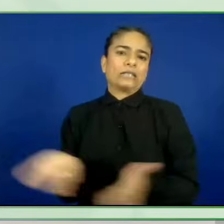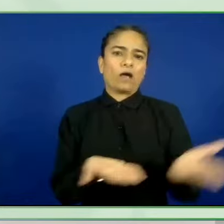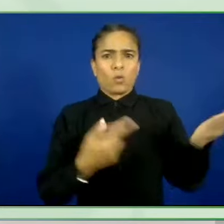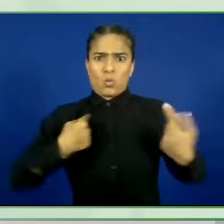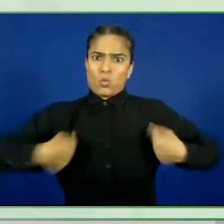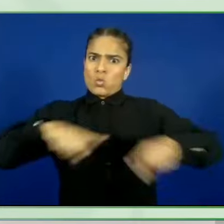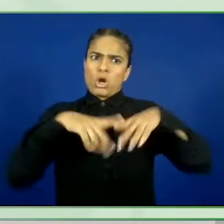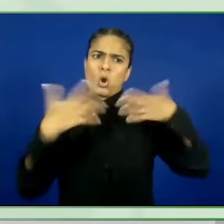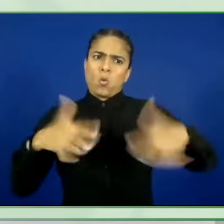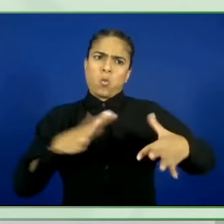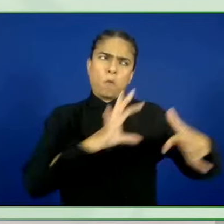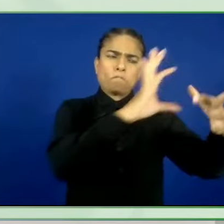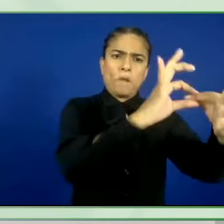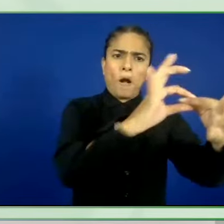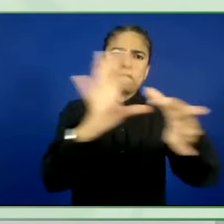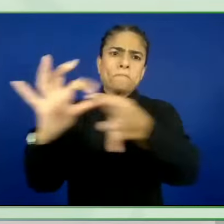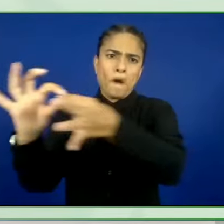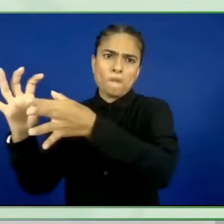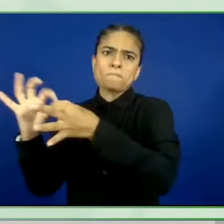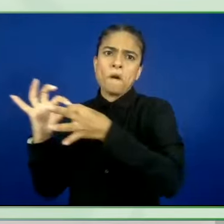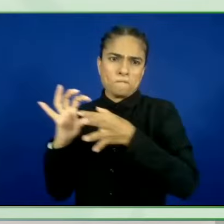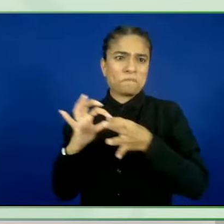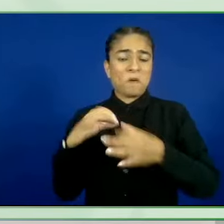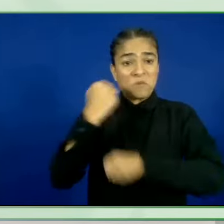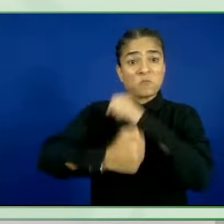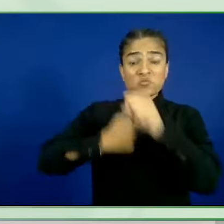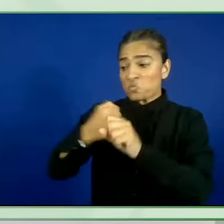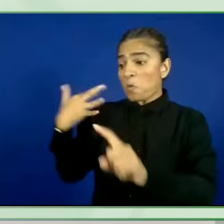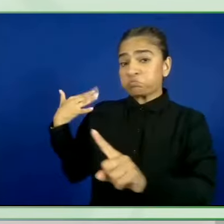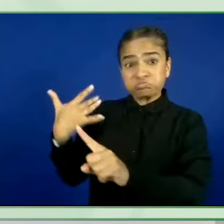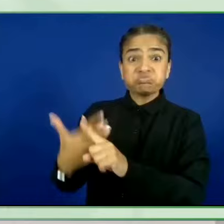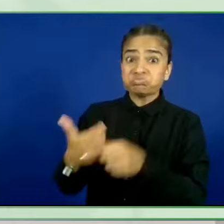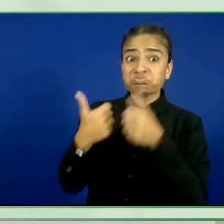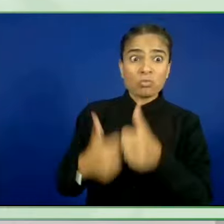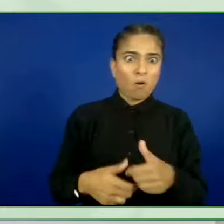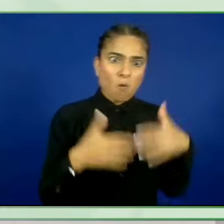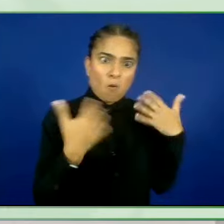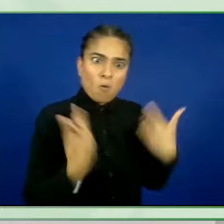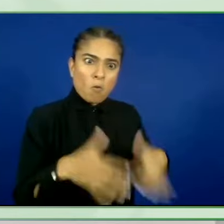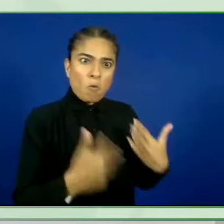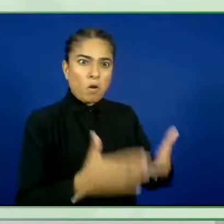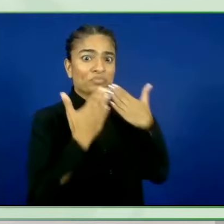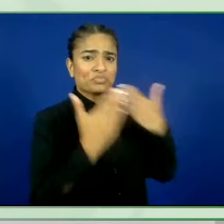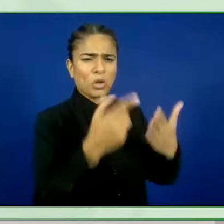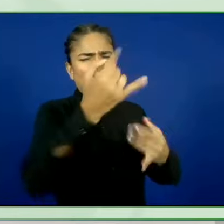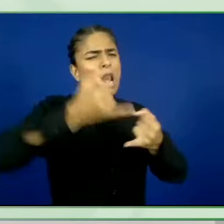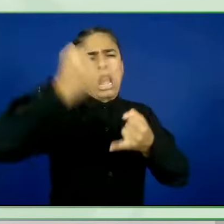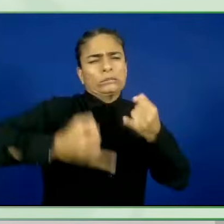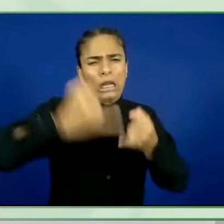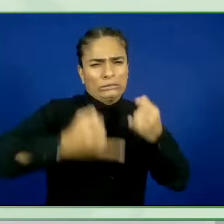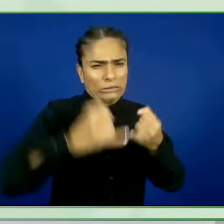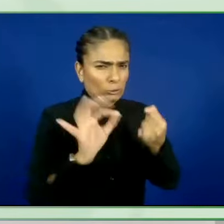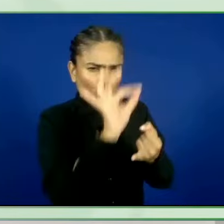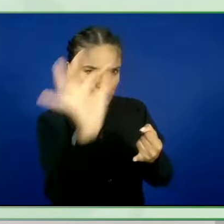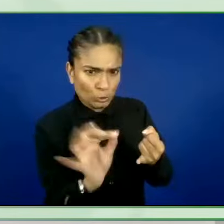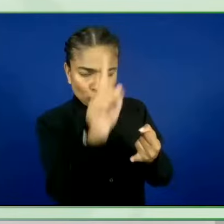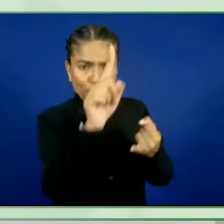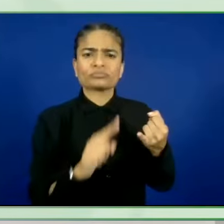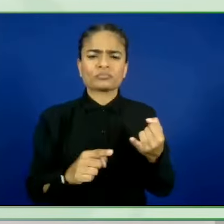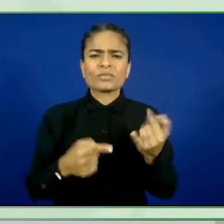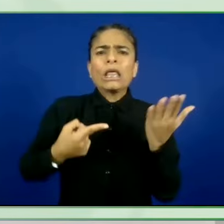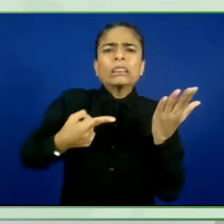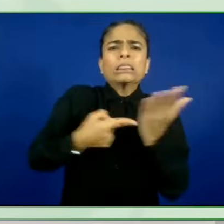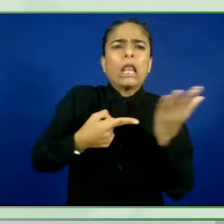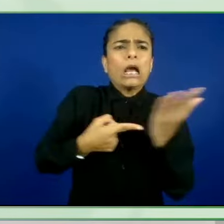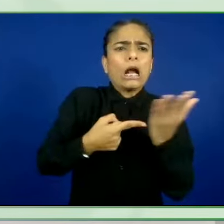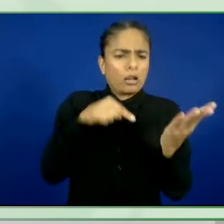much. And one last technical question is, the actual data, do you have a single server upon which